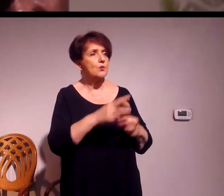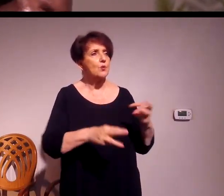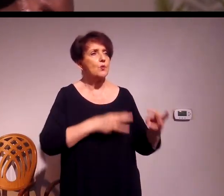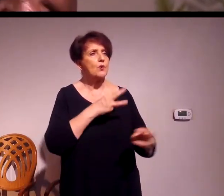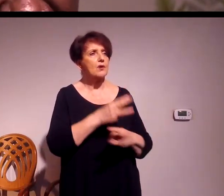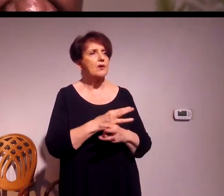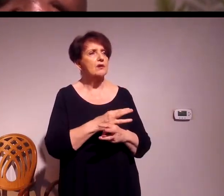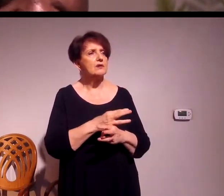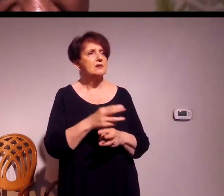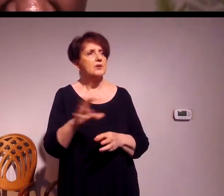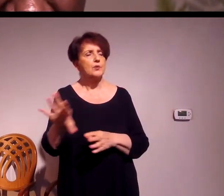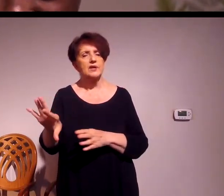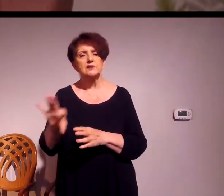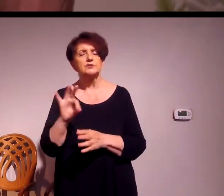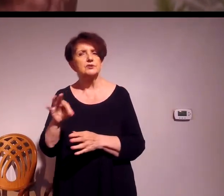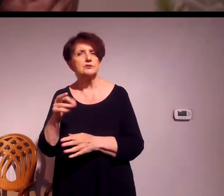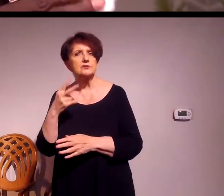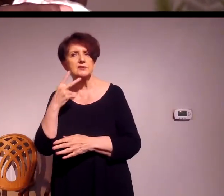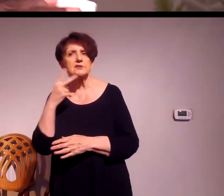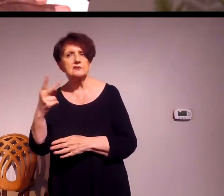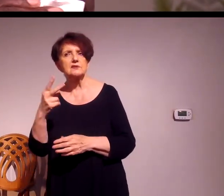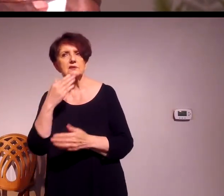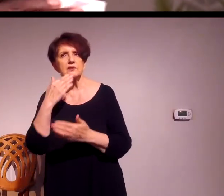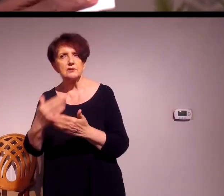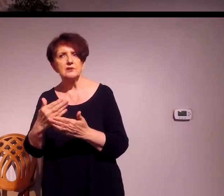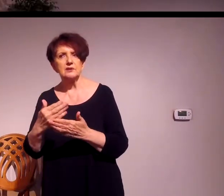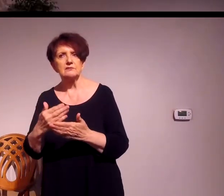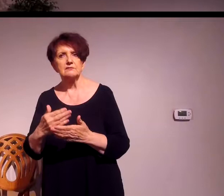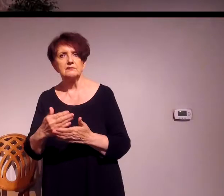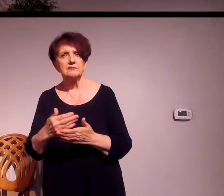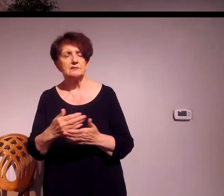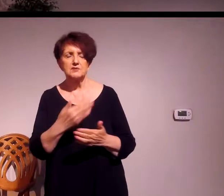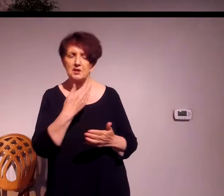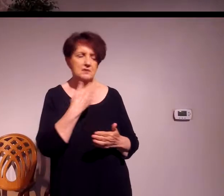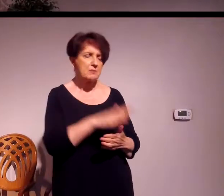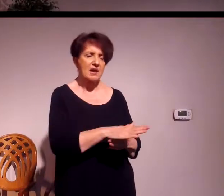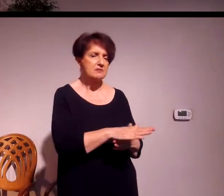can choose to see as good, not bad.